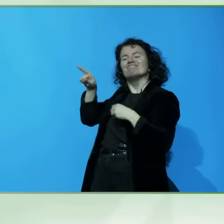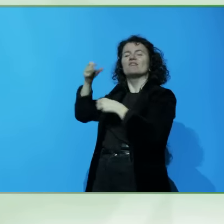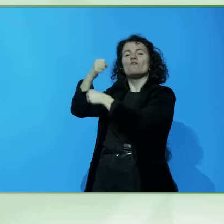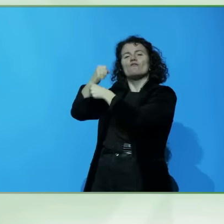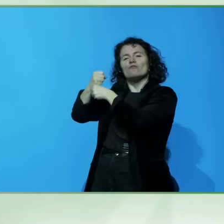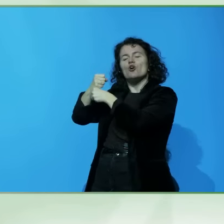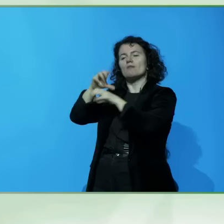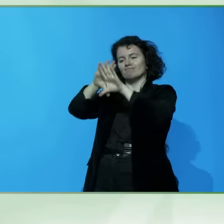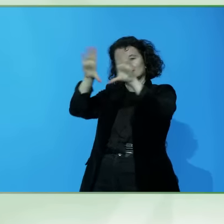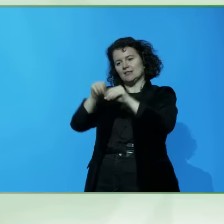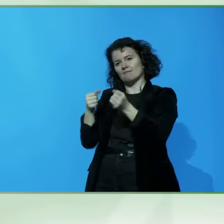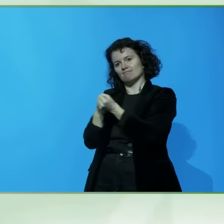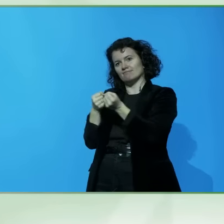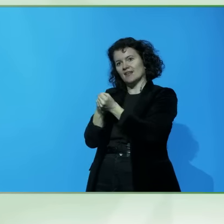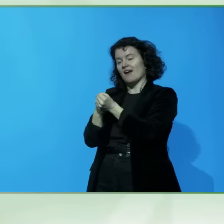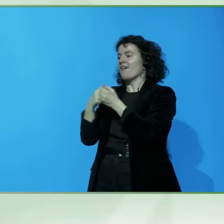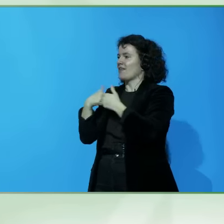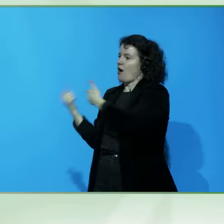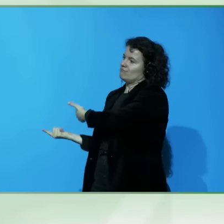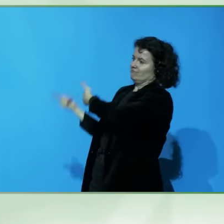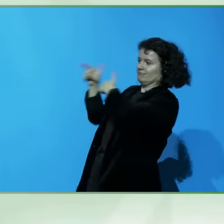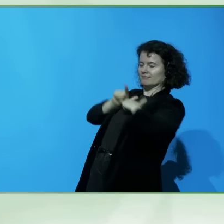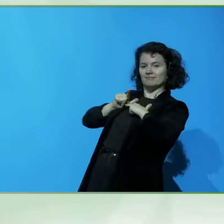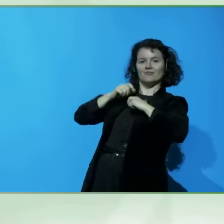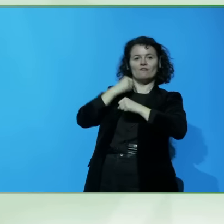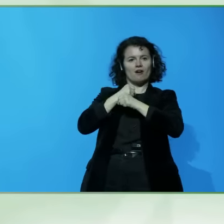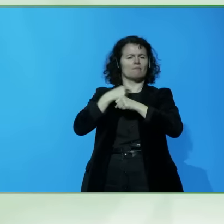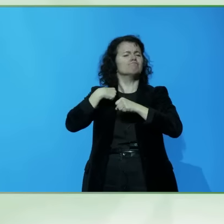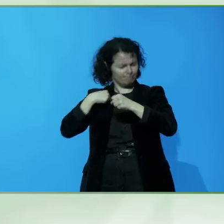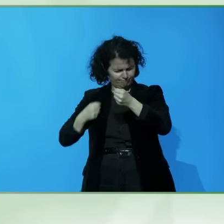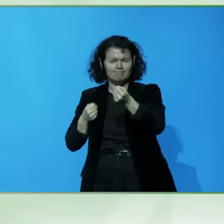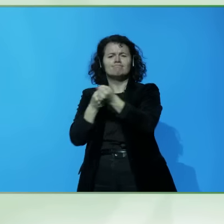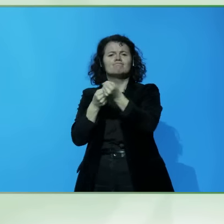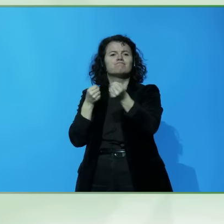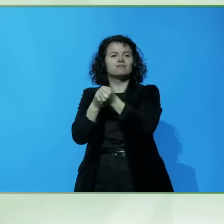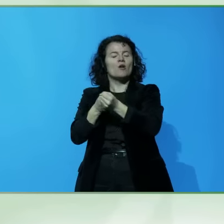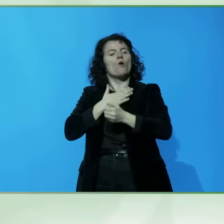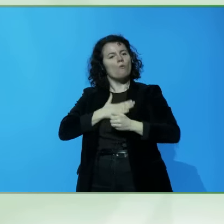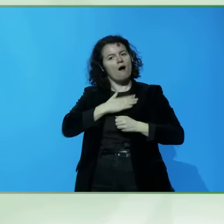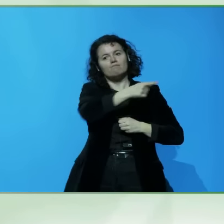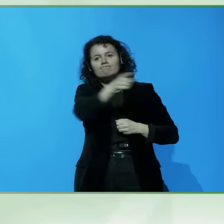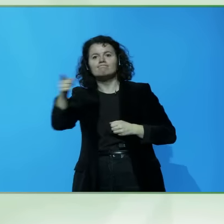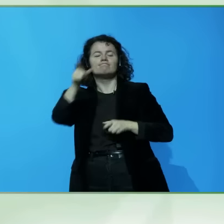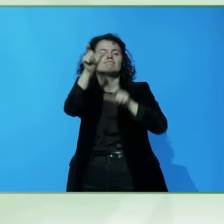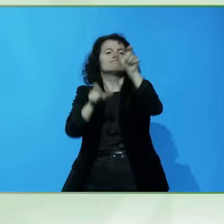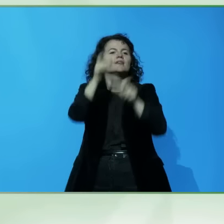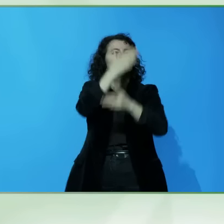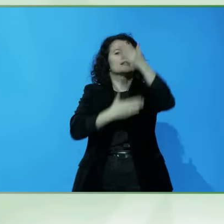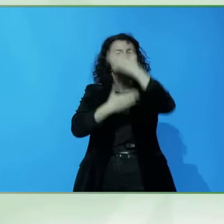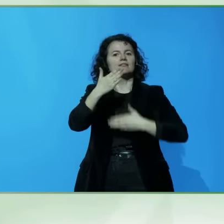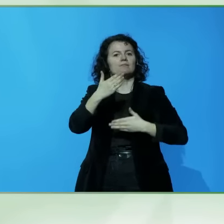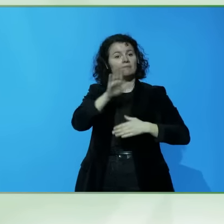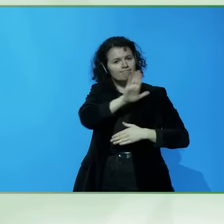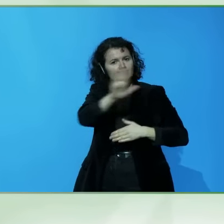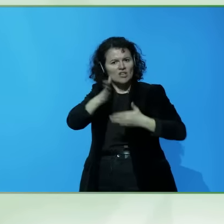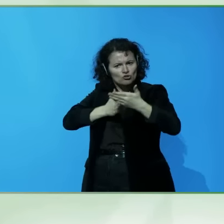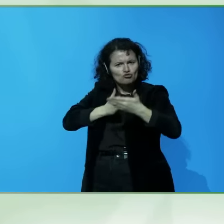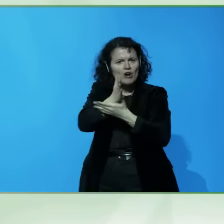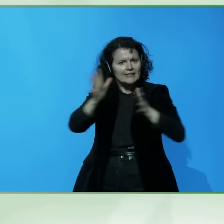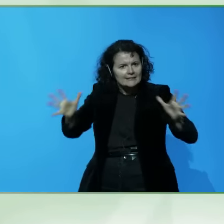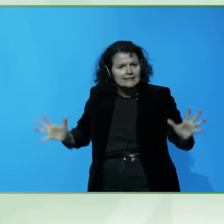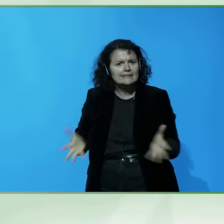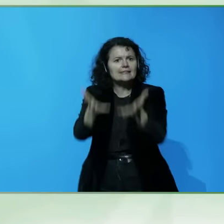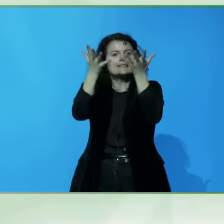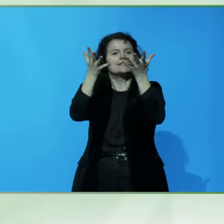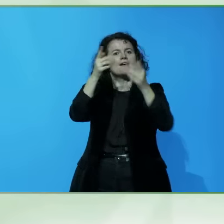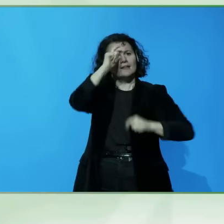to reaffirm our commitment to advancing the right and dignity of people with disabilities. I would, of course, like to